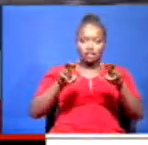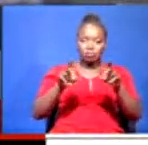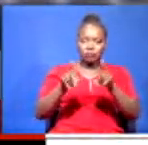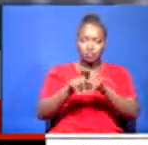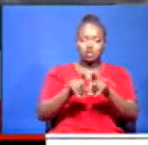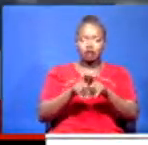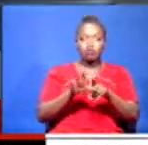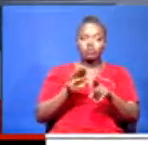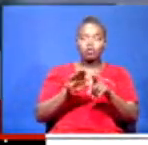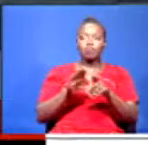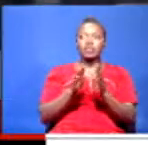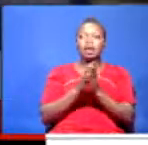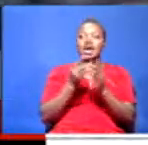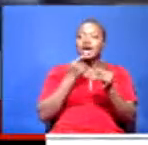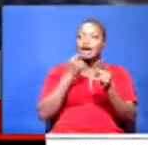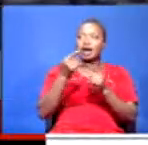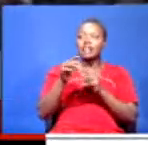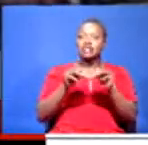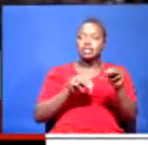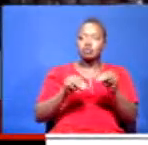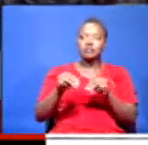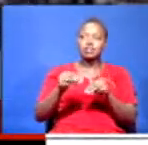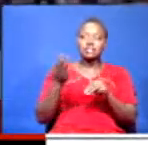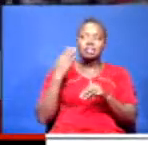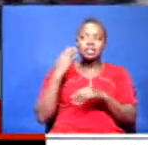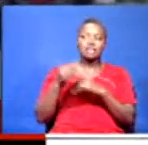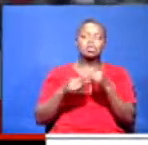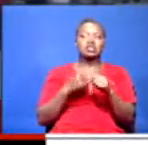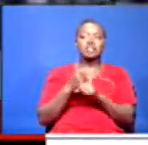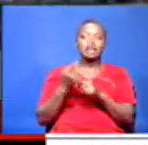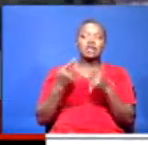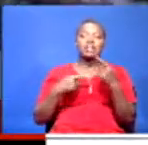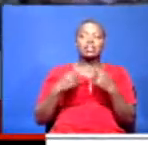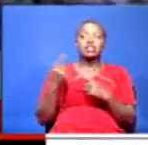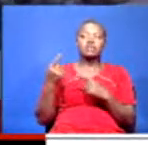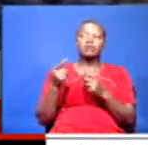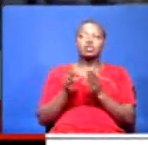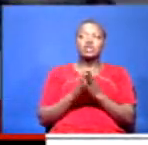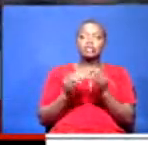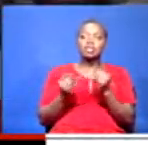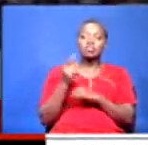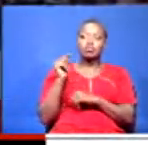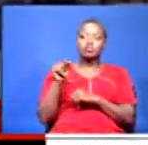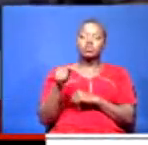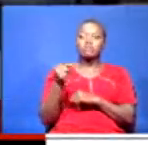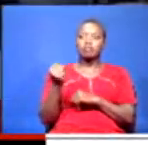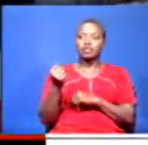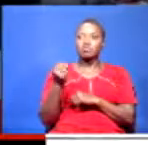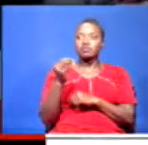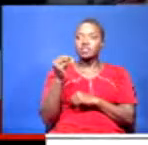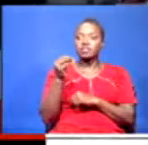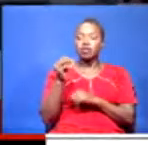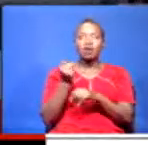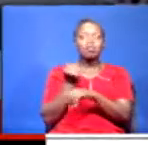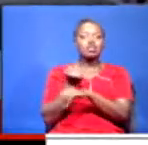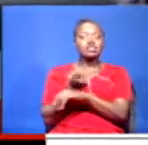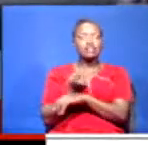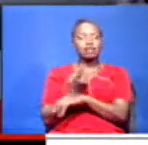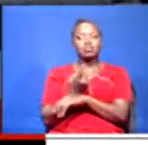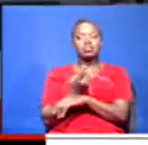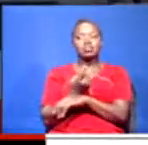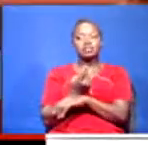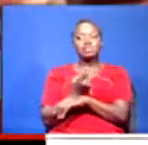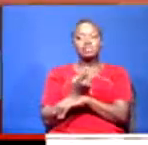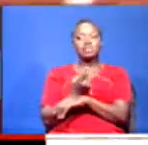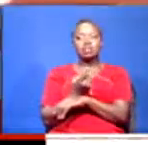women's 100 meters in Tokyo last year and won her heat in 11.05 seconds. But she was ruled out of the semifinals after